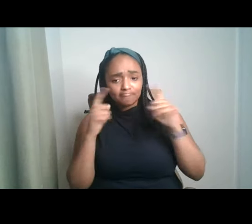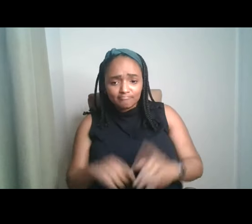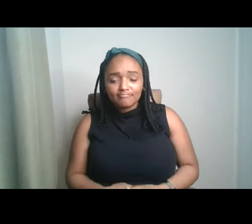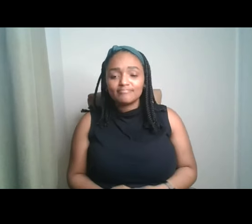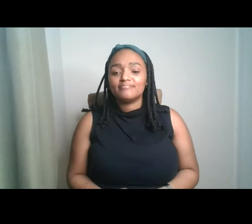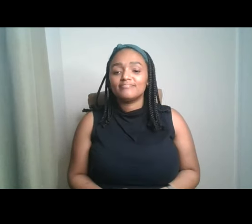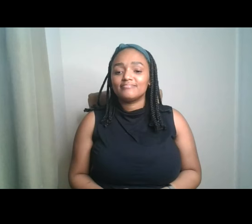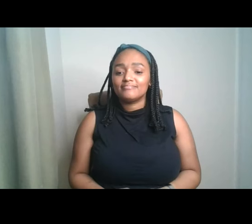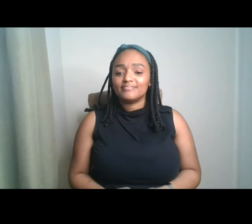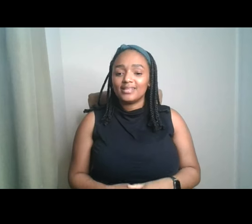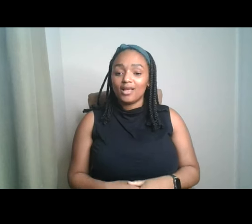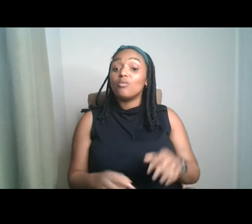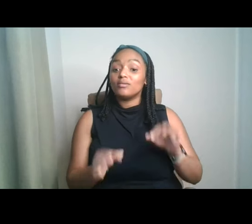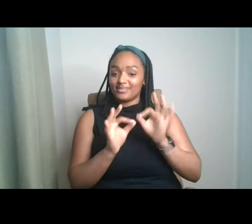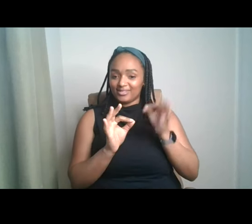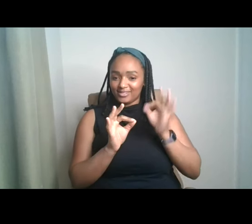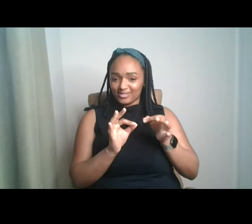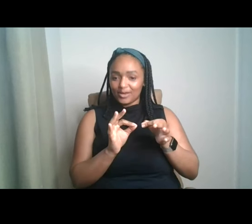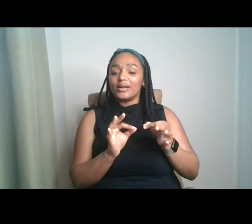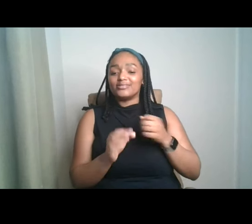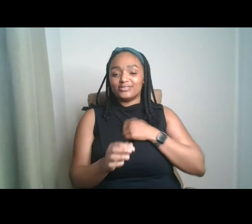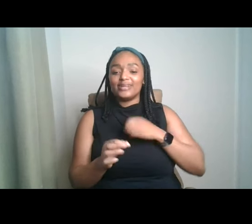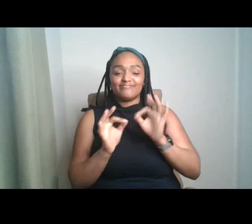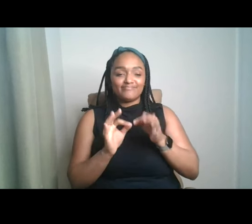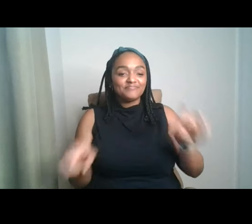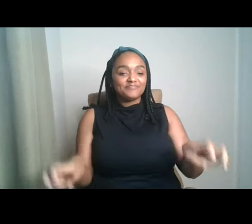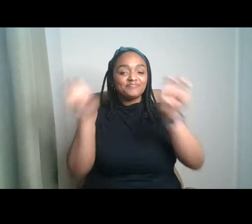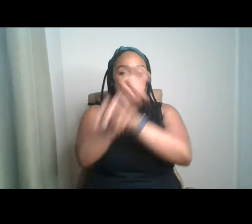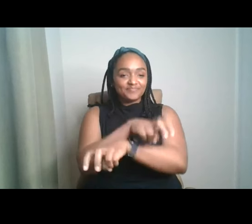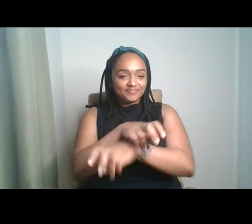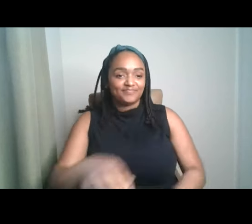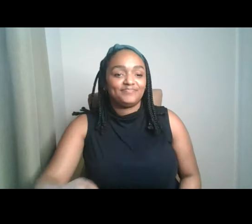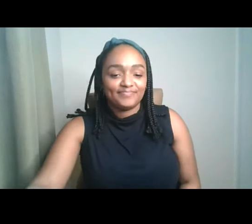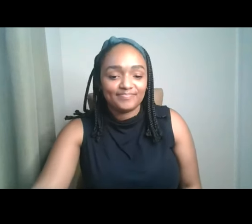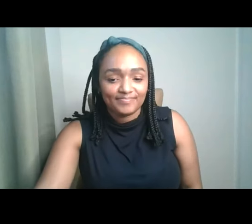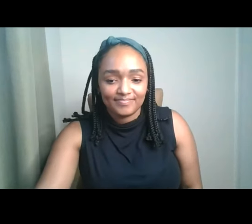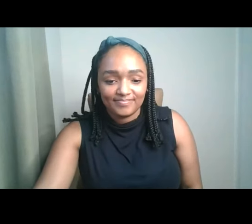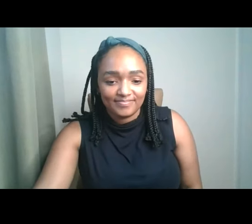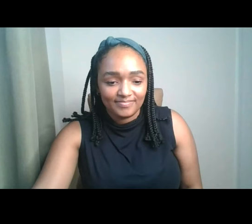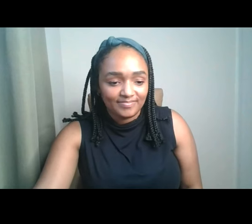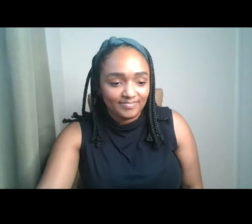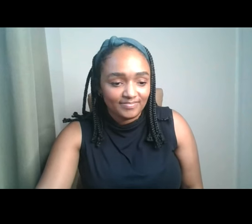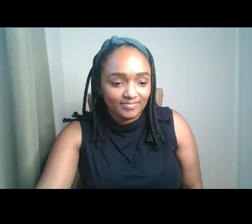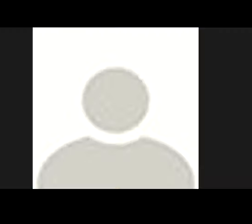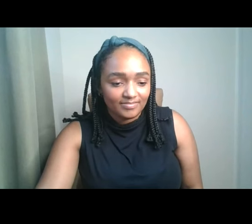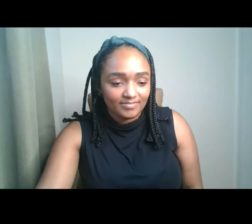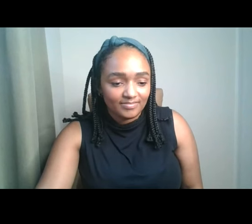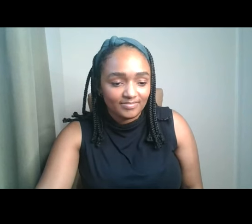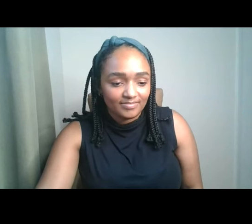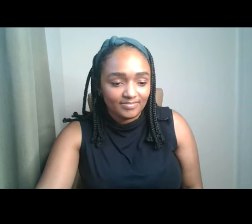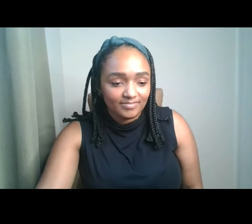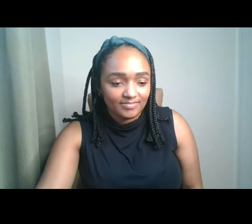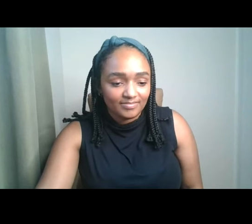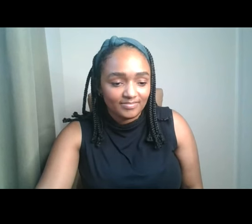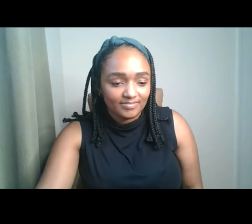Aya, thank you so much for that beautiful talk, saying so many powerful things. We're gonna get